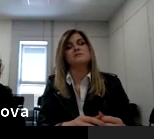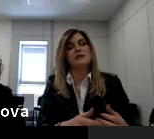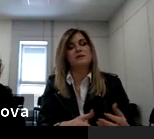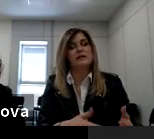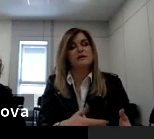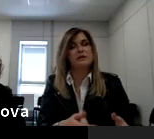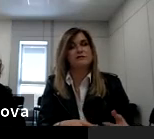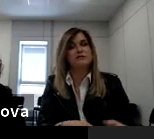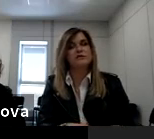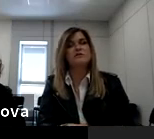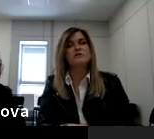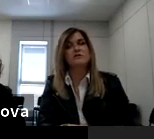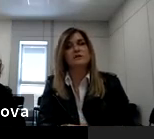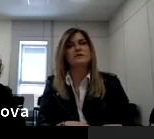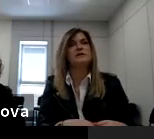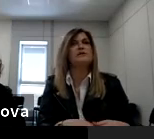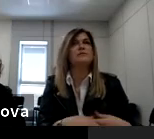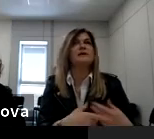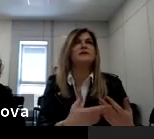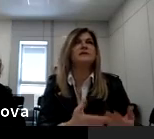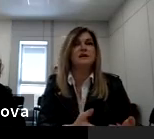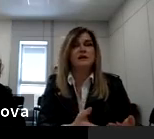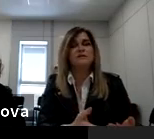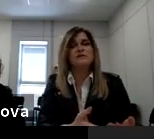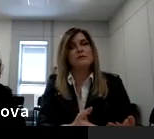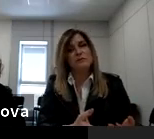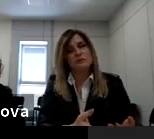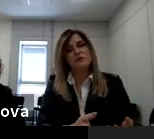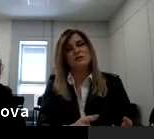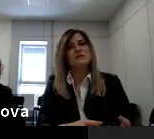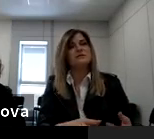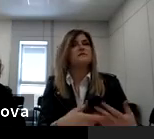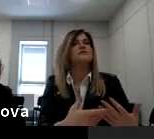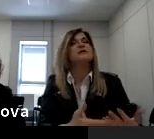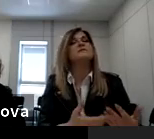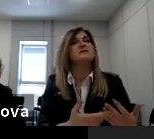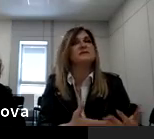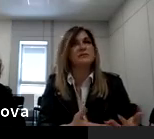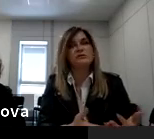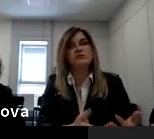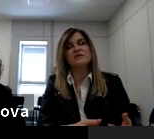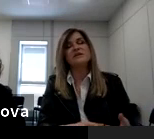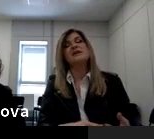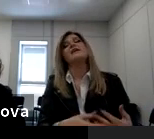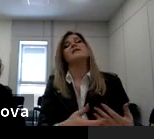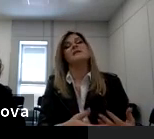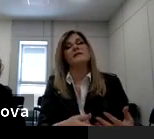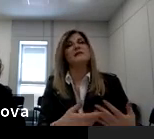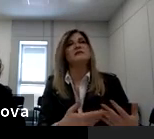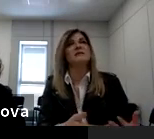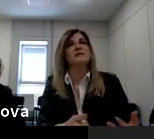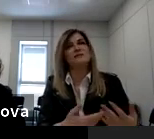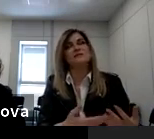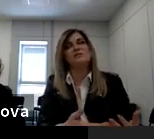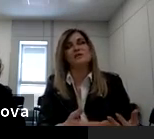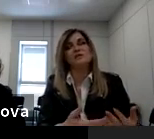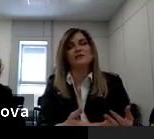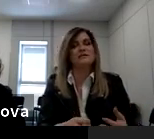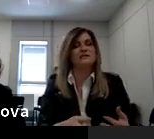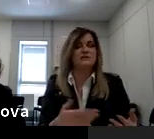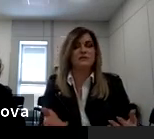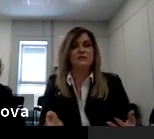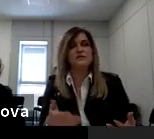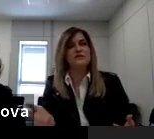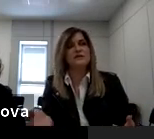that many versions of it, they were made for some projects, for some specific projects, and then they started to